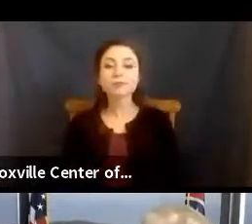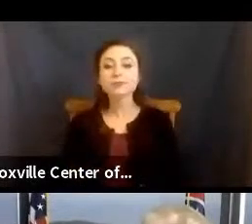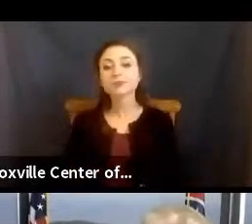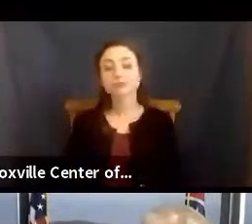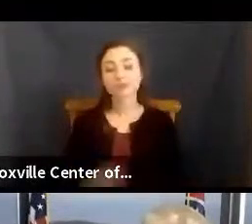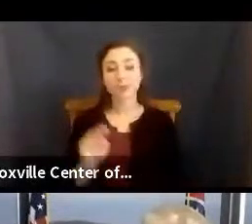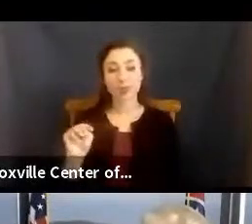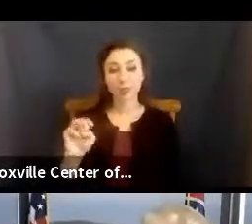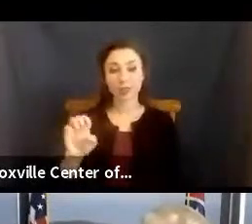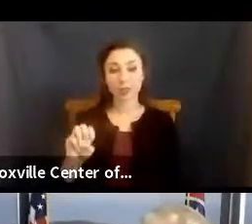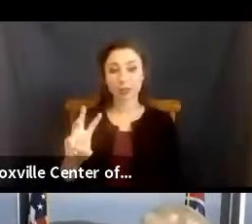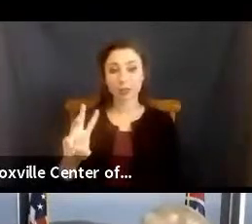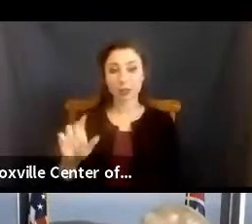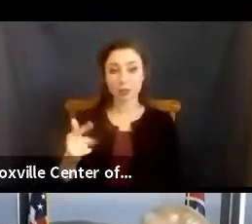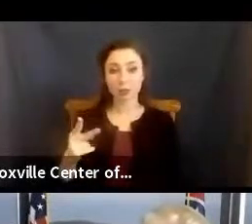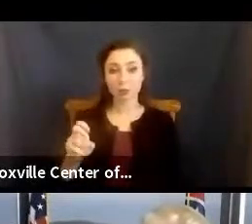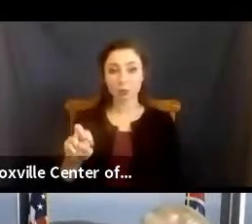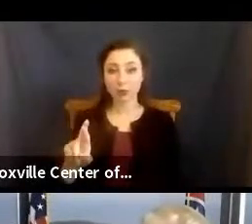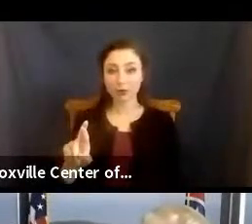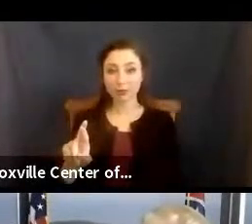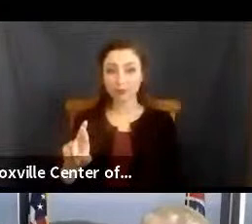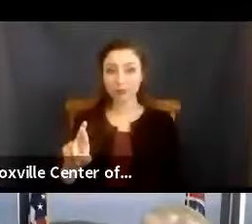Ms. Wagner,